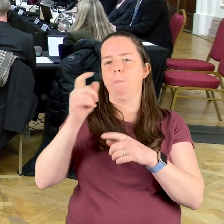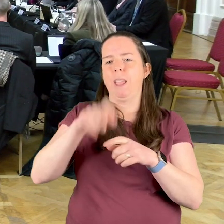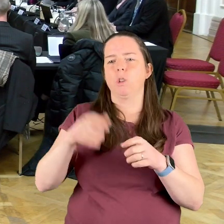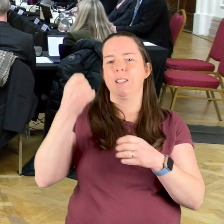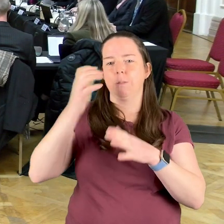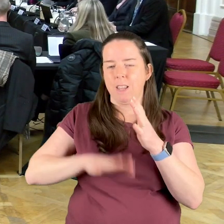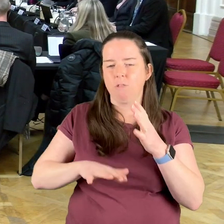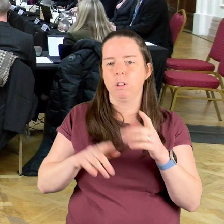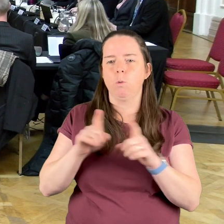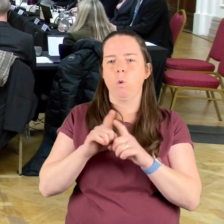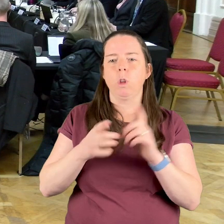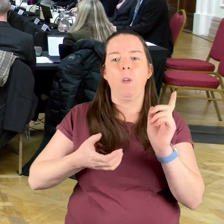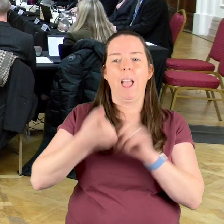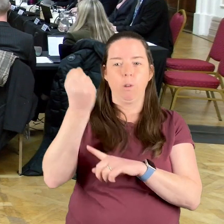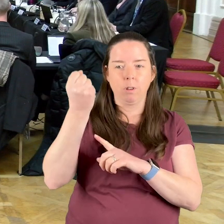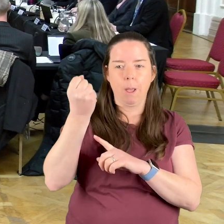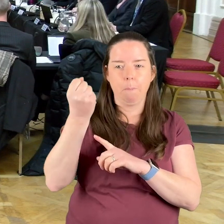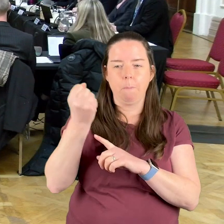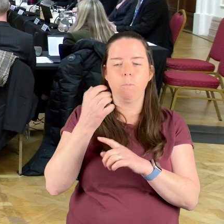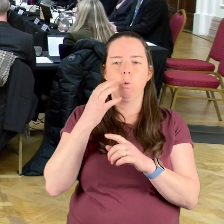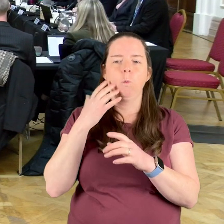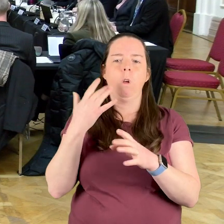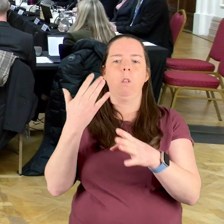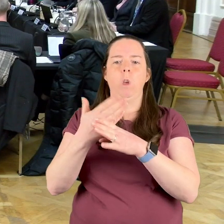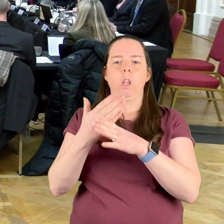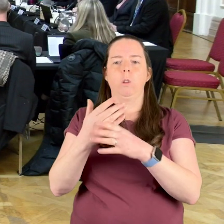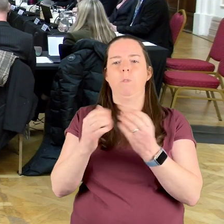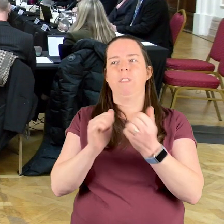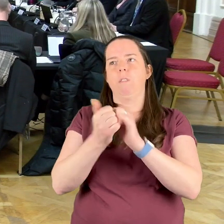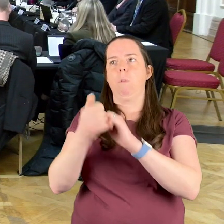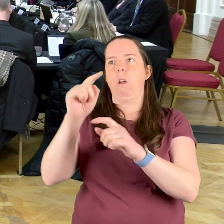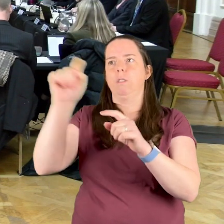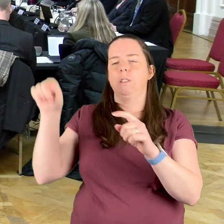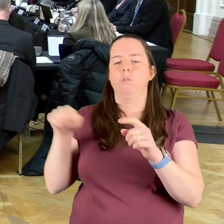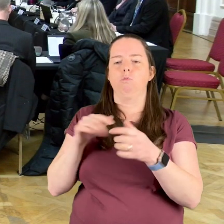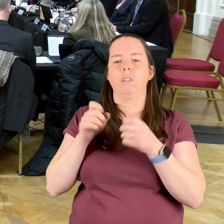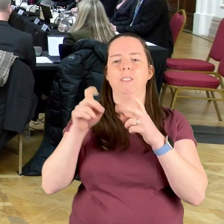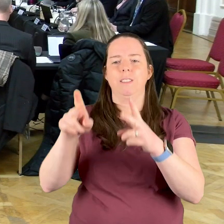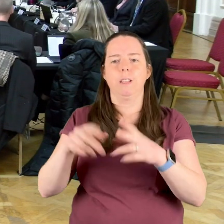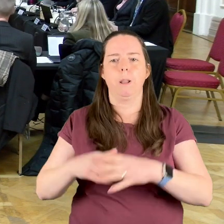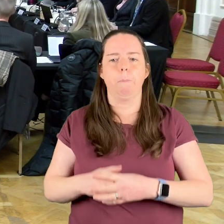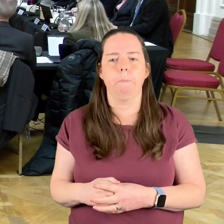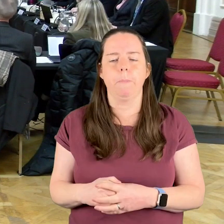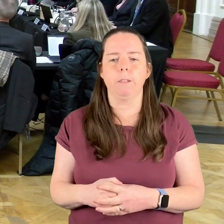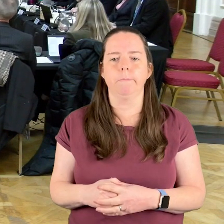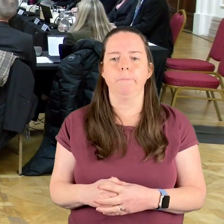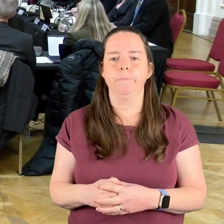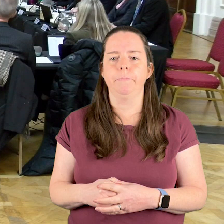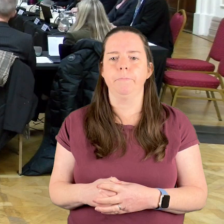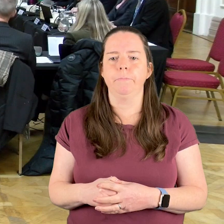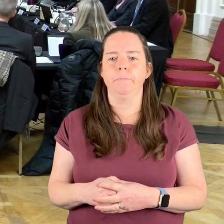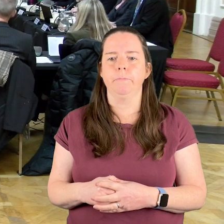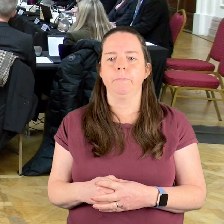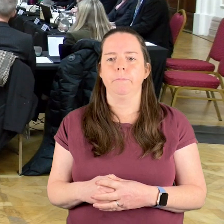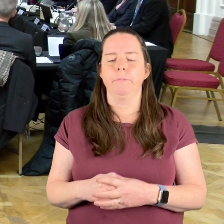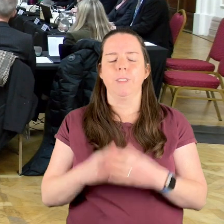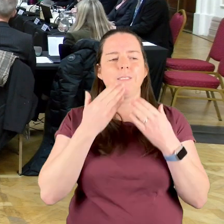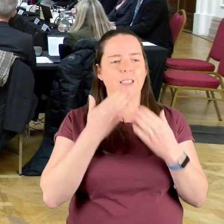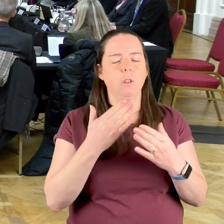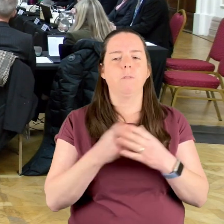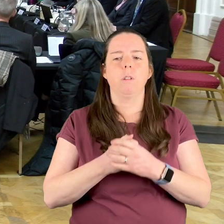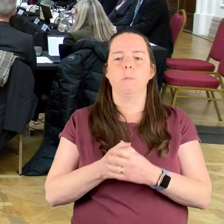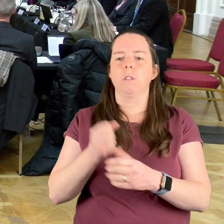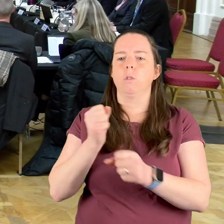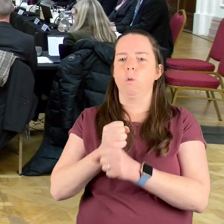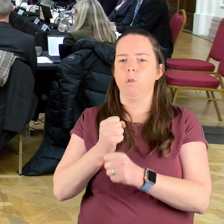improving patient experience and also improving outcome, but working with our other partners across the system. Thanks very